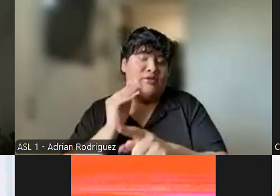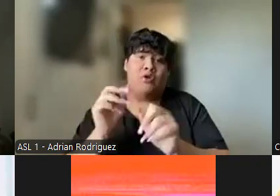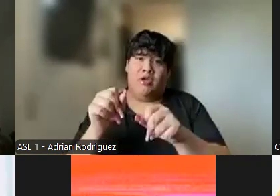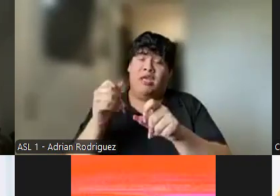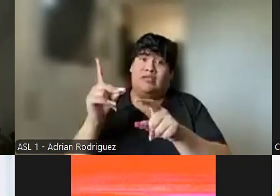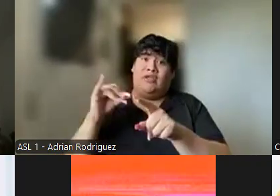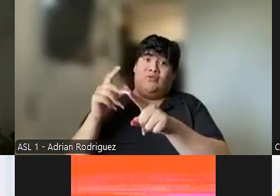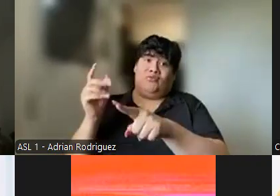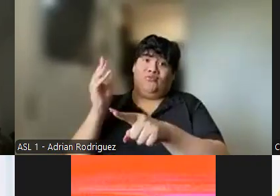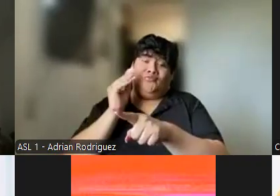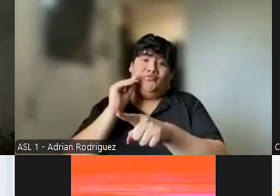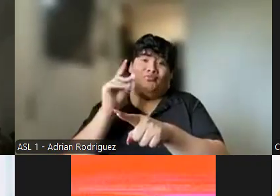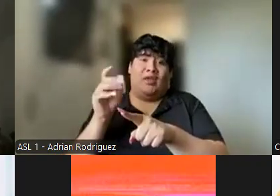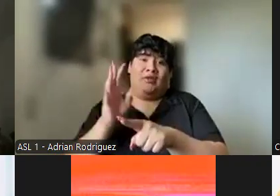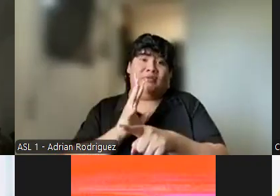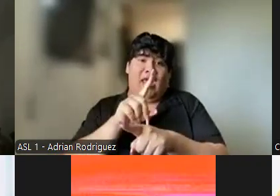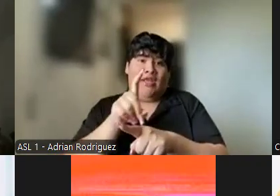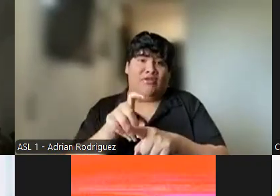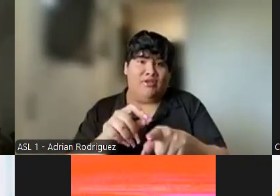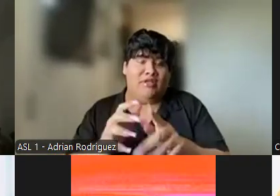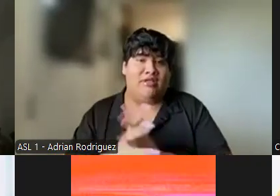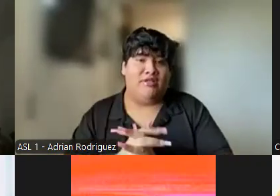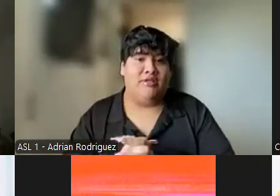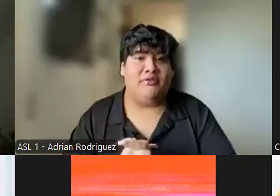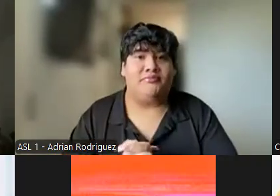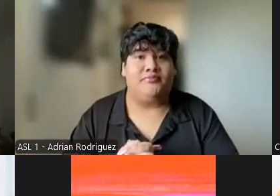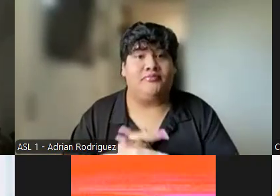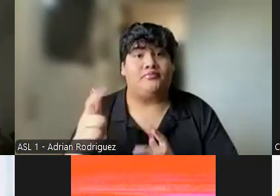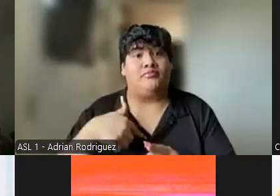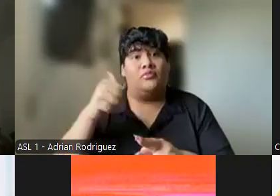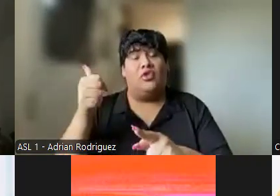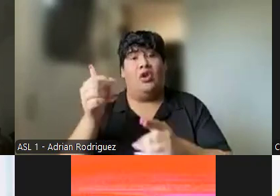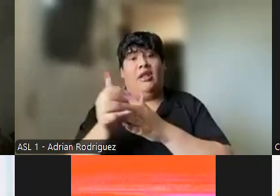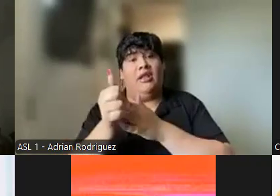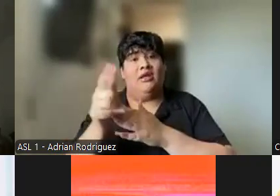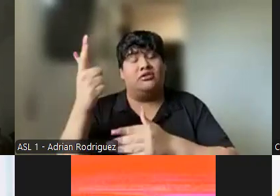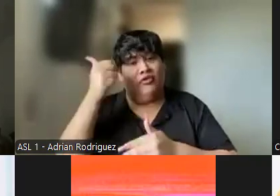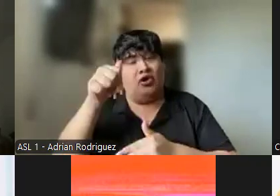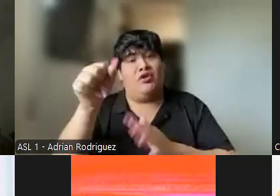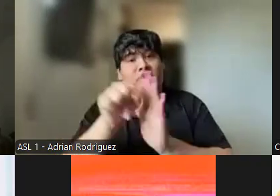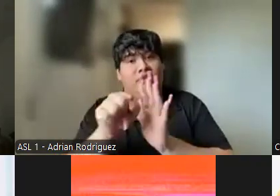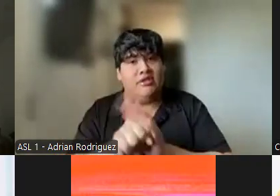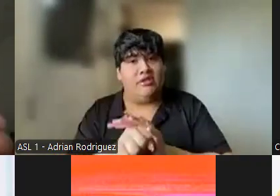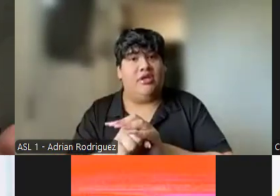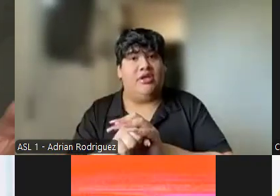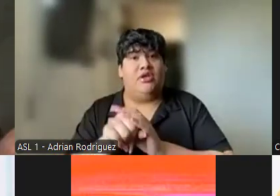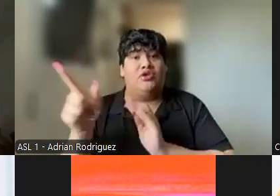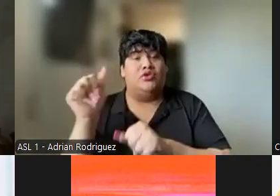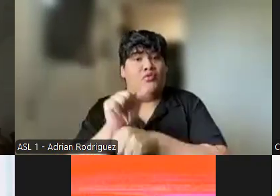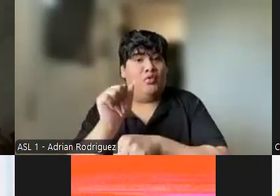but I think Ms. one thing I'll just say, Delgado I'll actually just, has been leading this yeah, effort on behalf of the entire state. Fantastic. She yeah, works